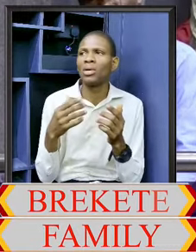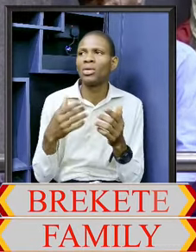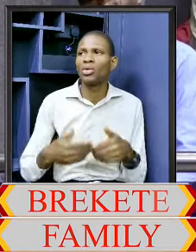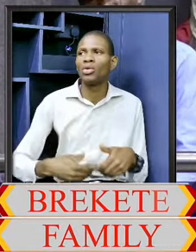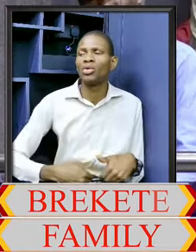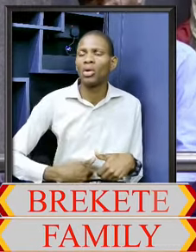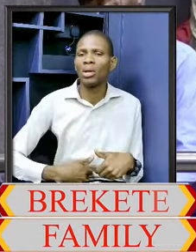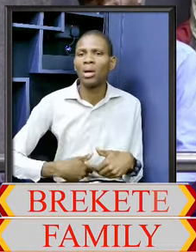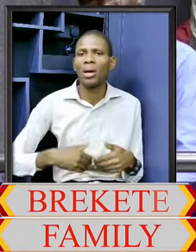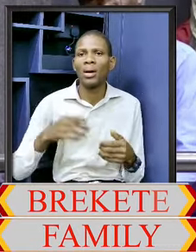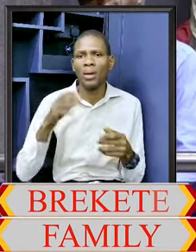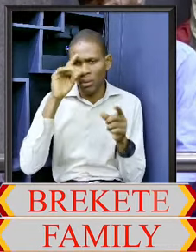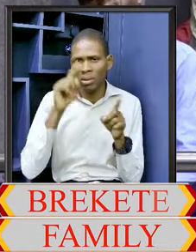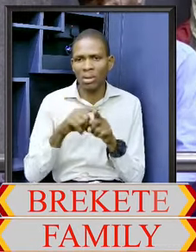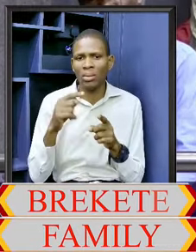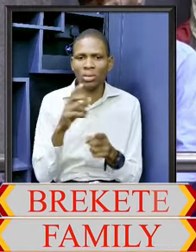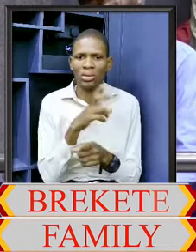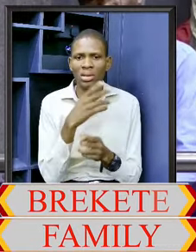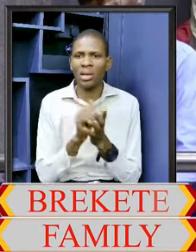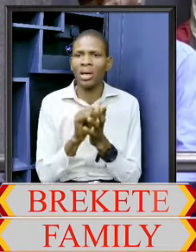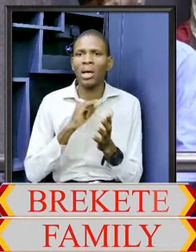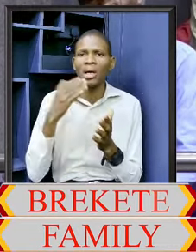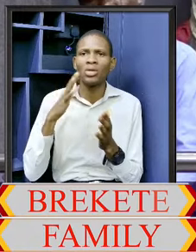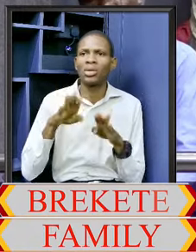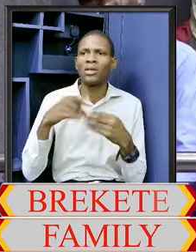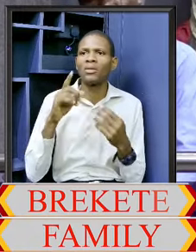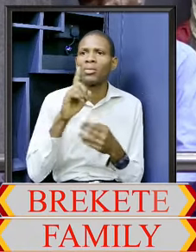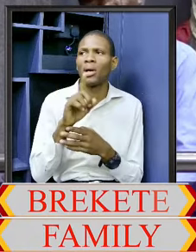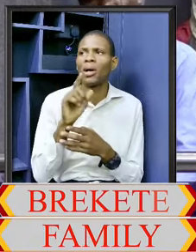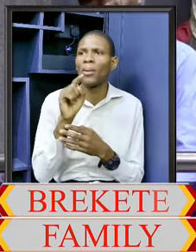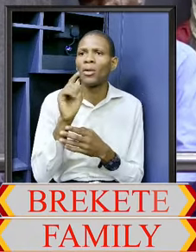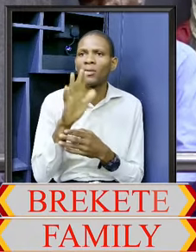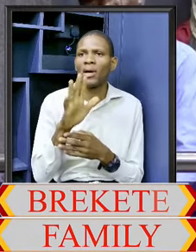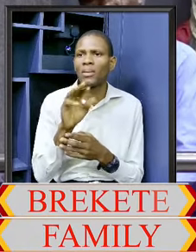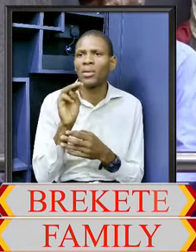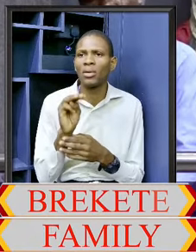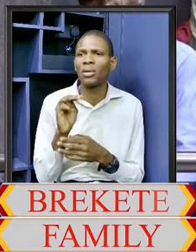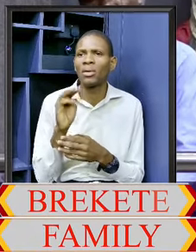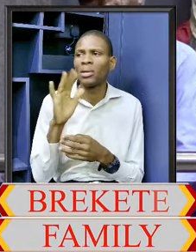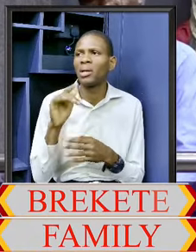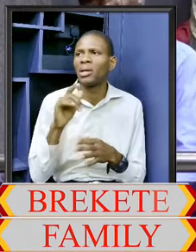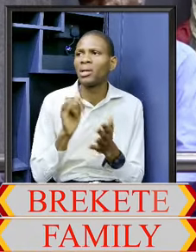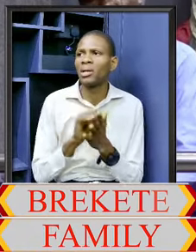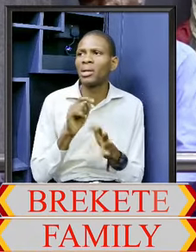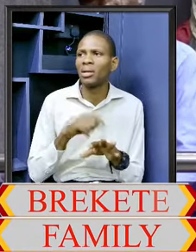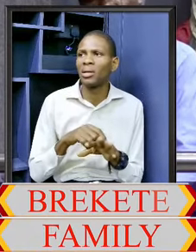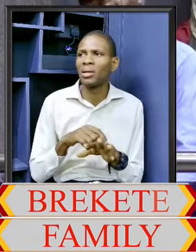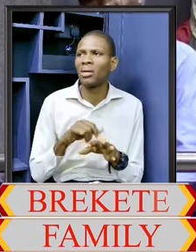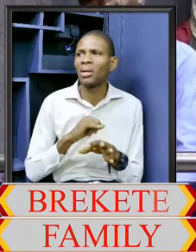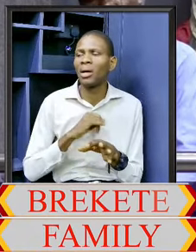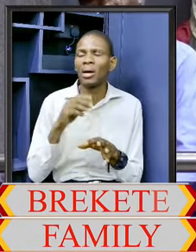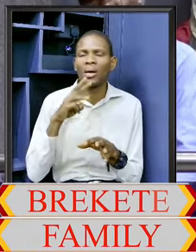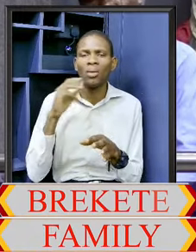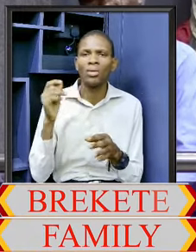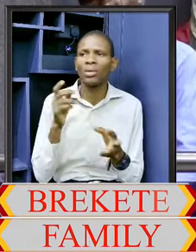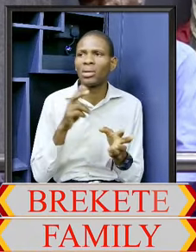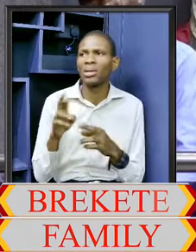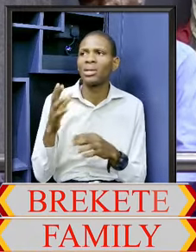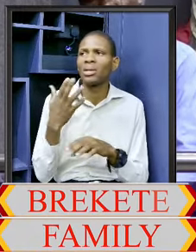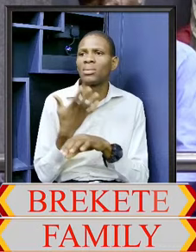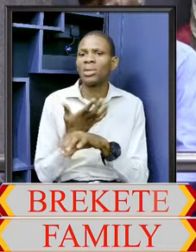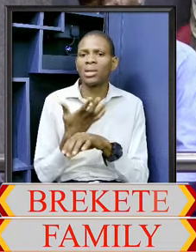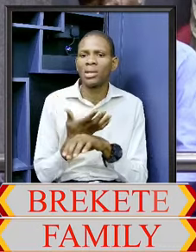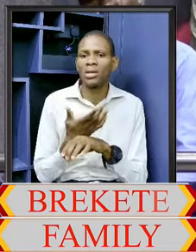those. Then I went to police. Police said I should give 1.5 million or so that time. So by that period, I was then begging